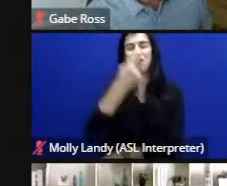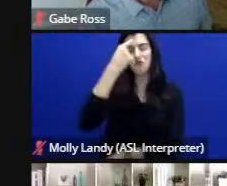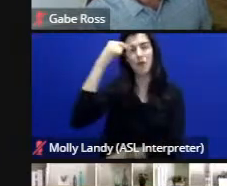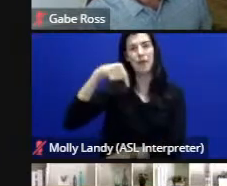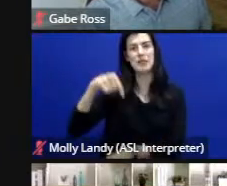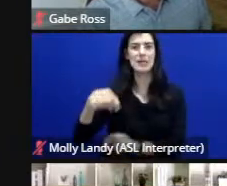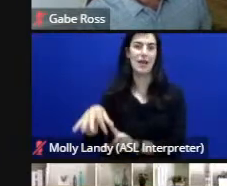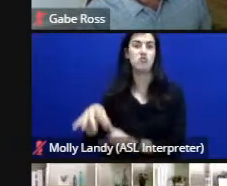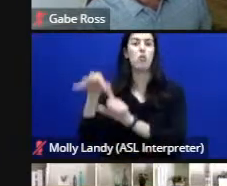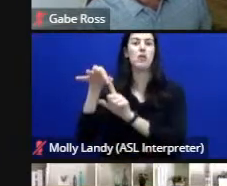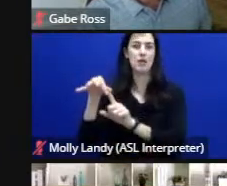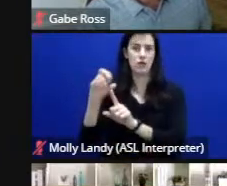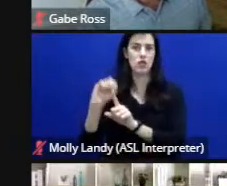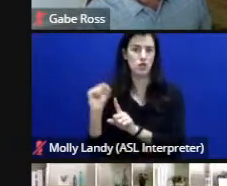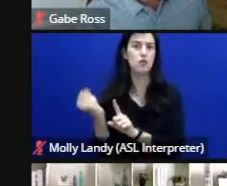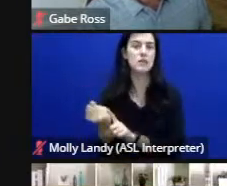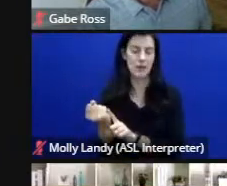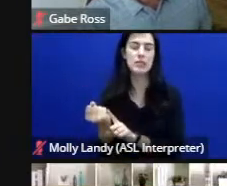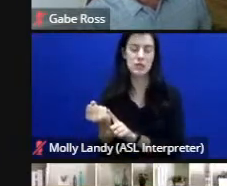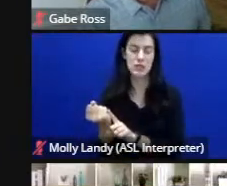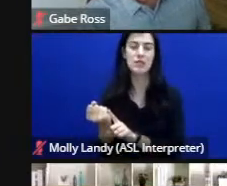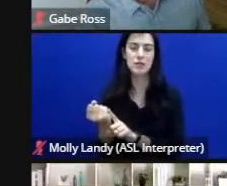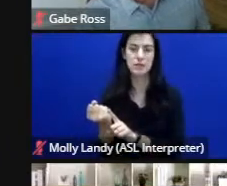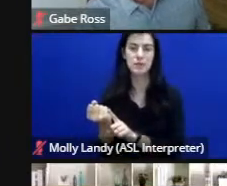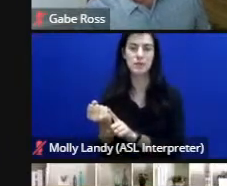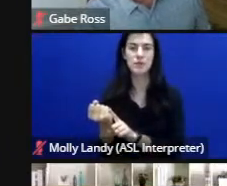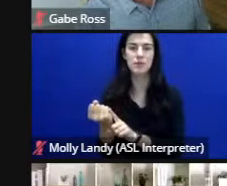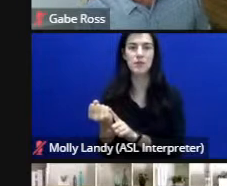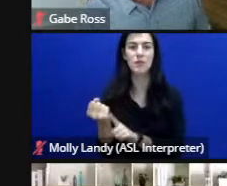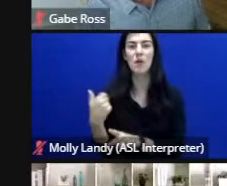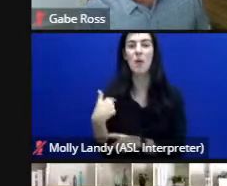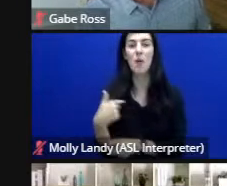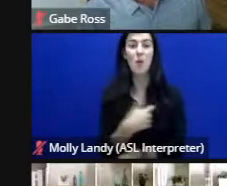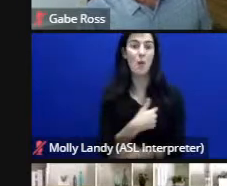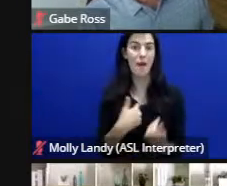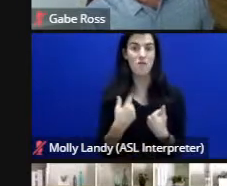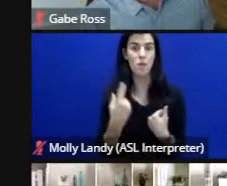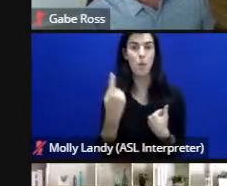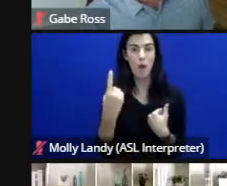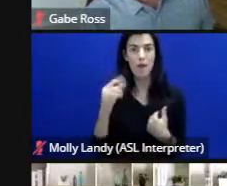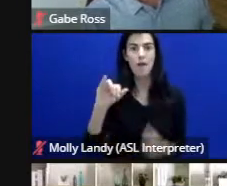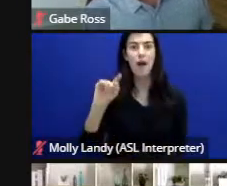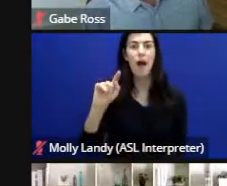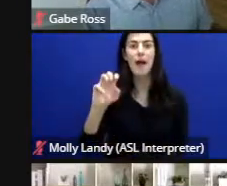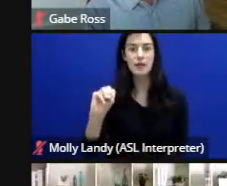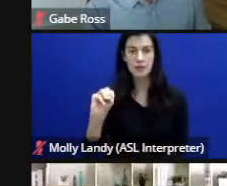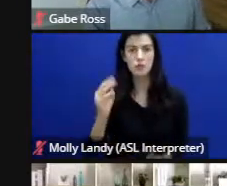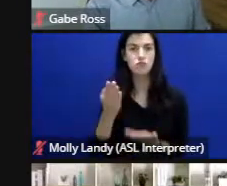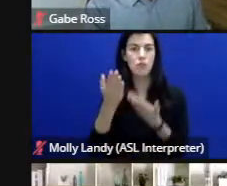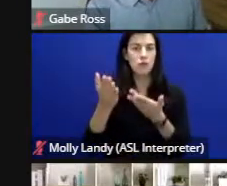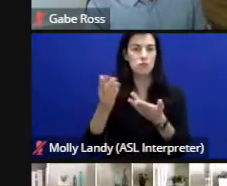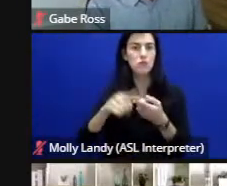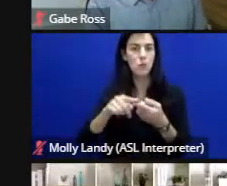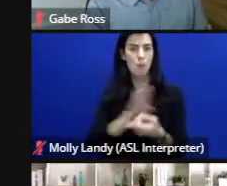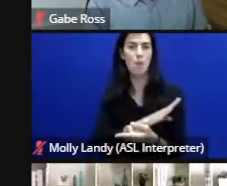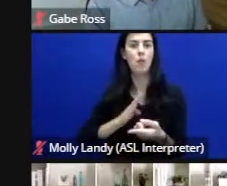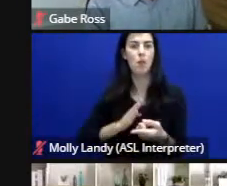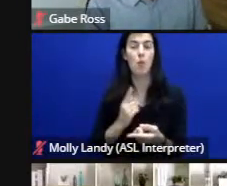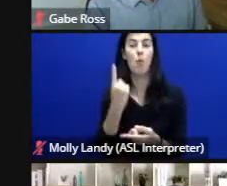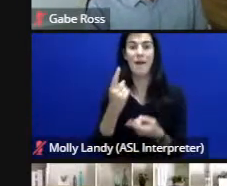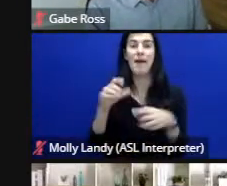circumstances. And we have one item before the board today. It's one action